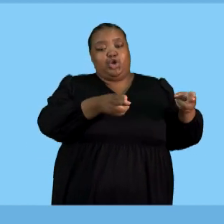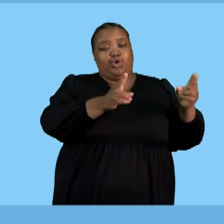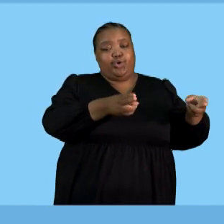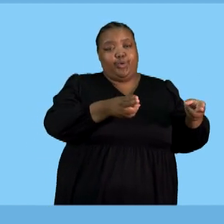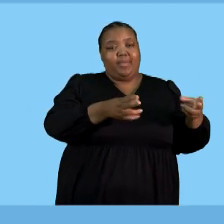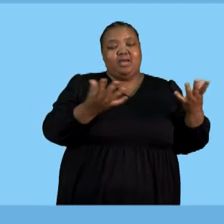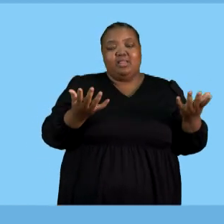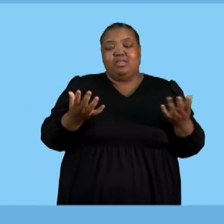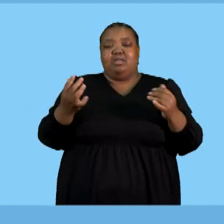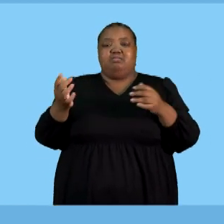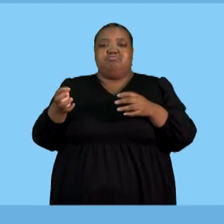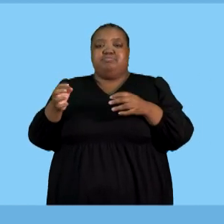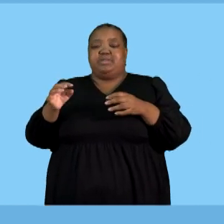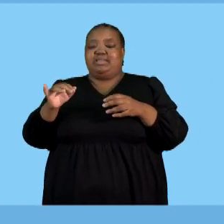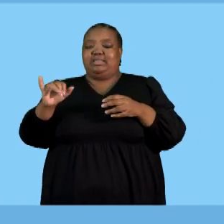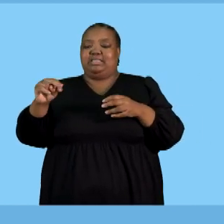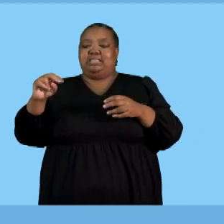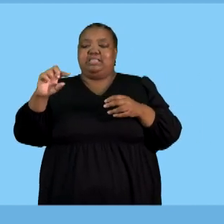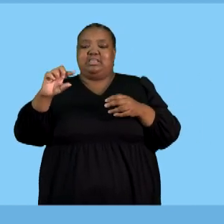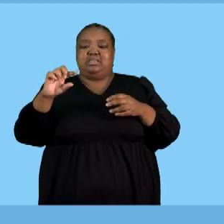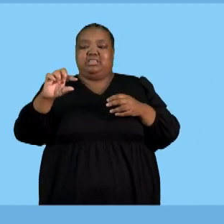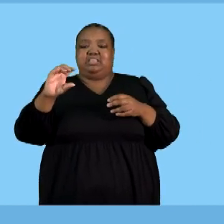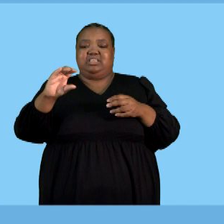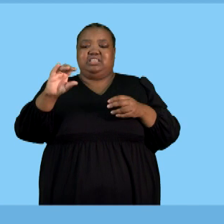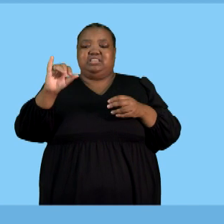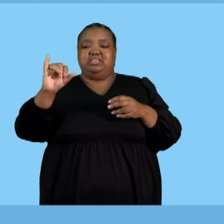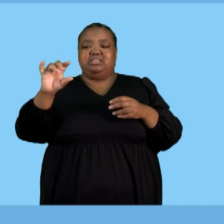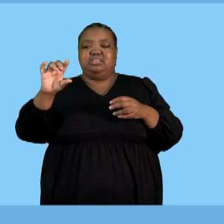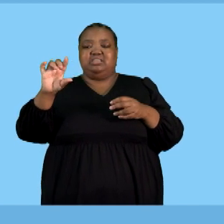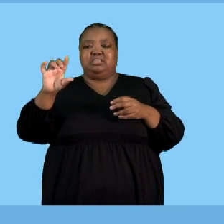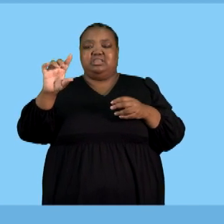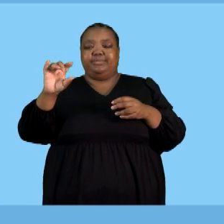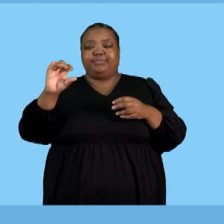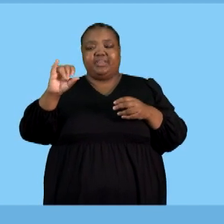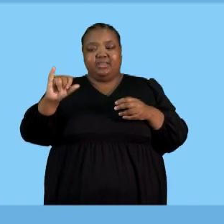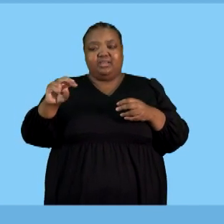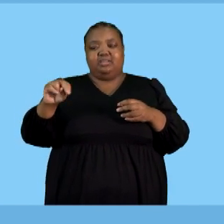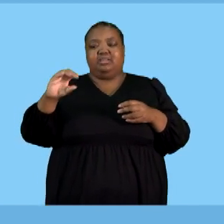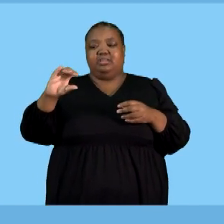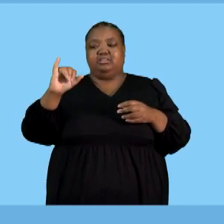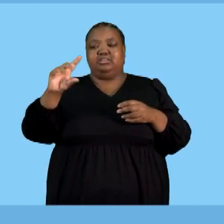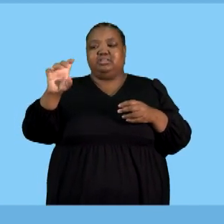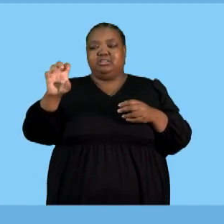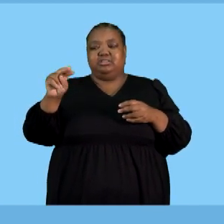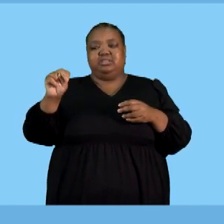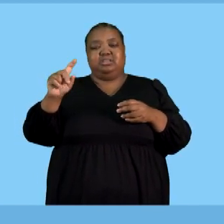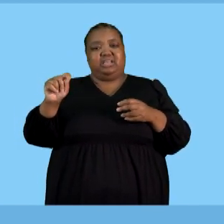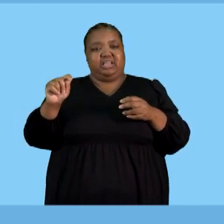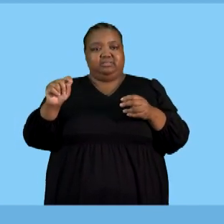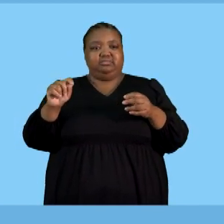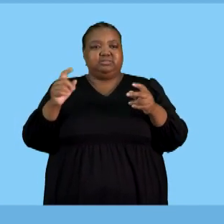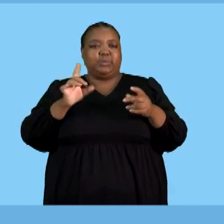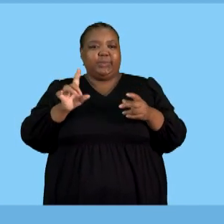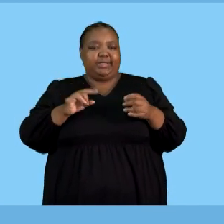is called the something. So one of these 3 options. So we need to know, when do we get a normal and when do we